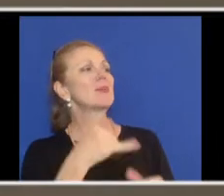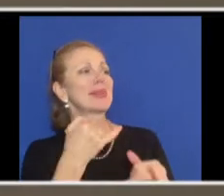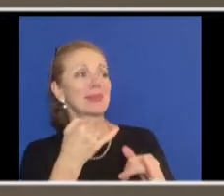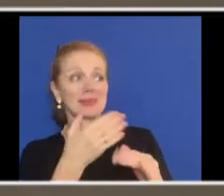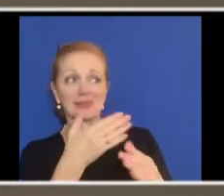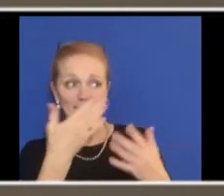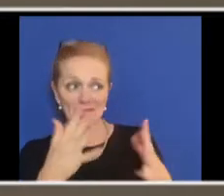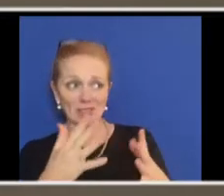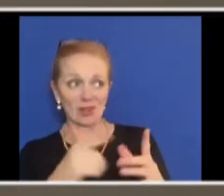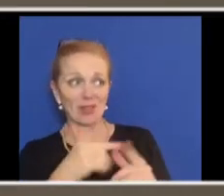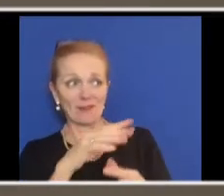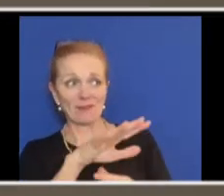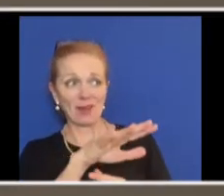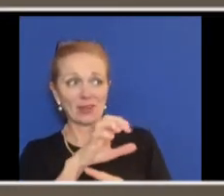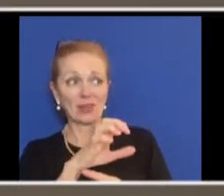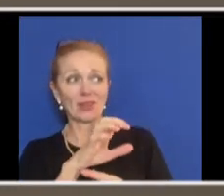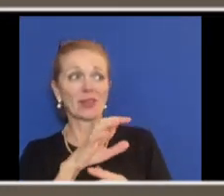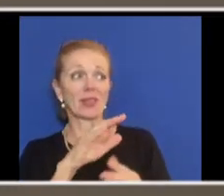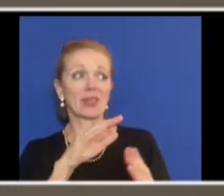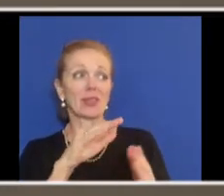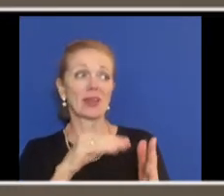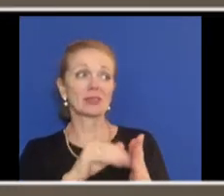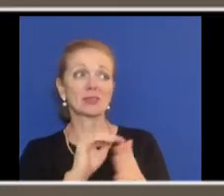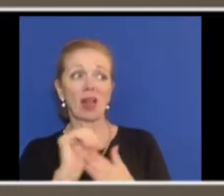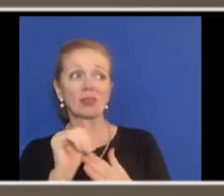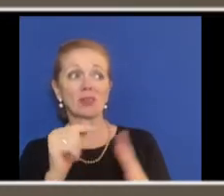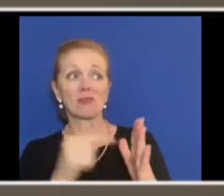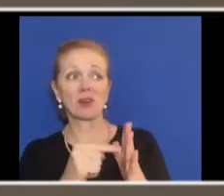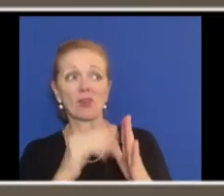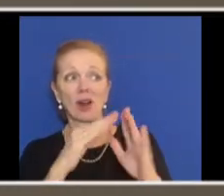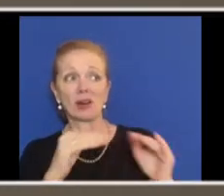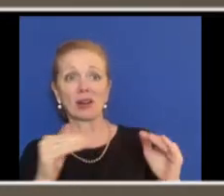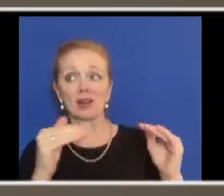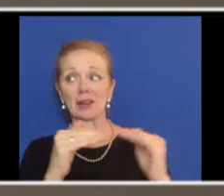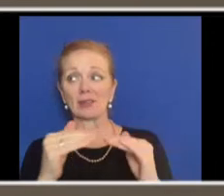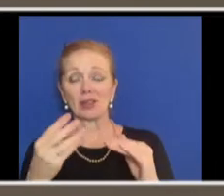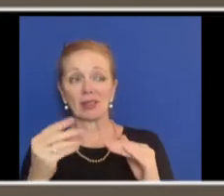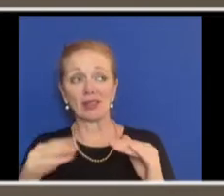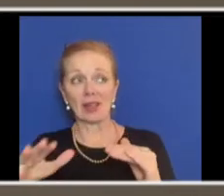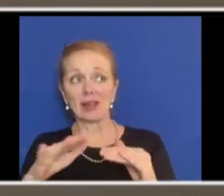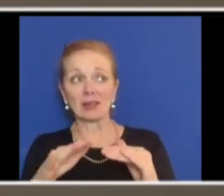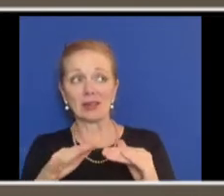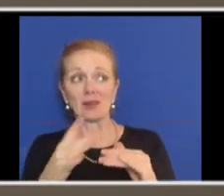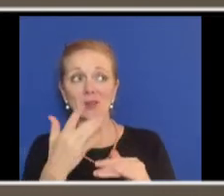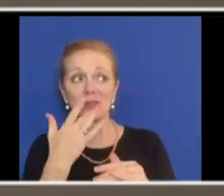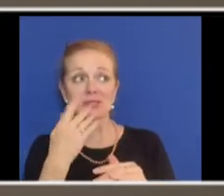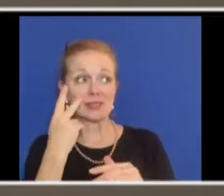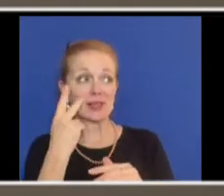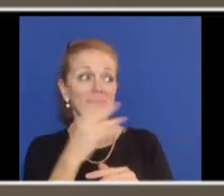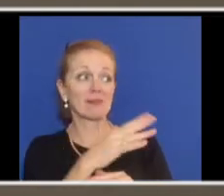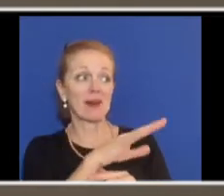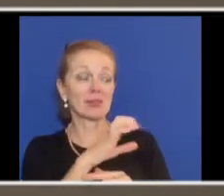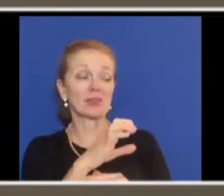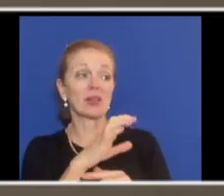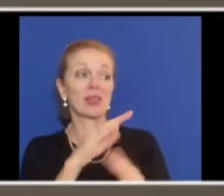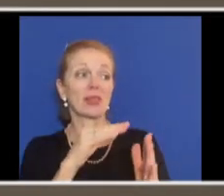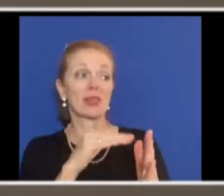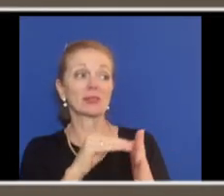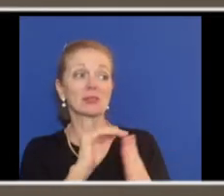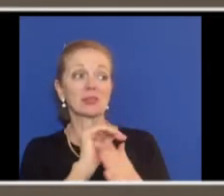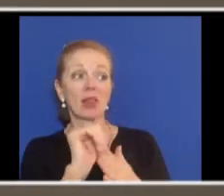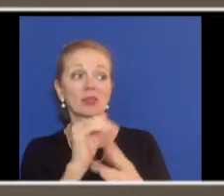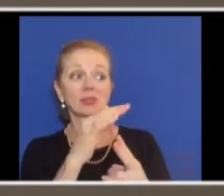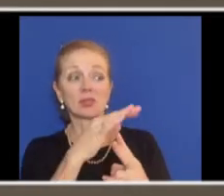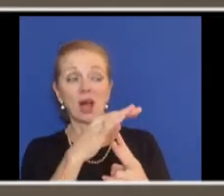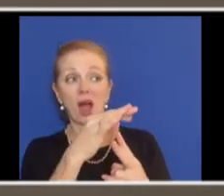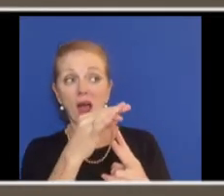500 000 question of affordable housing or the equivalent of of land I'd rather see 500 000 a 500 000 option